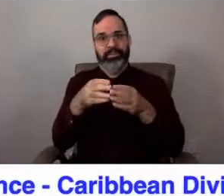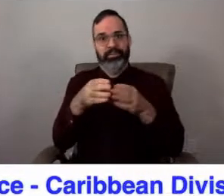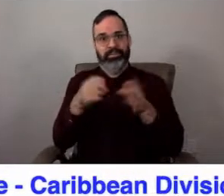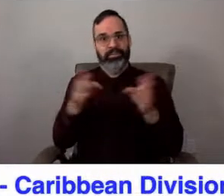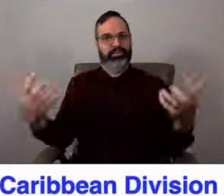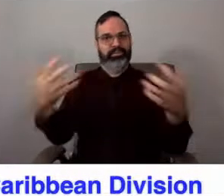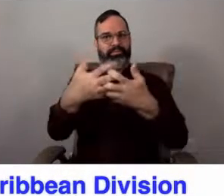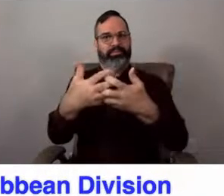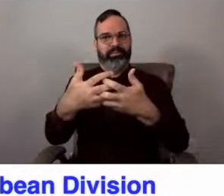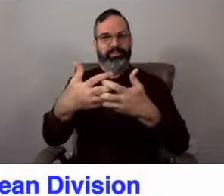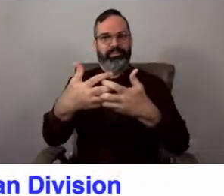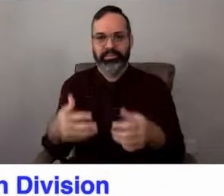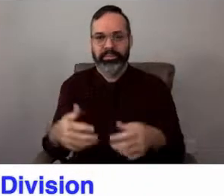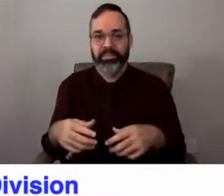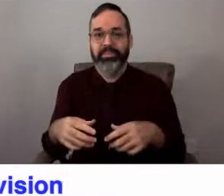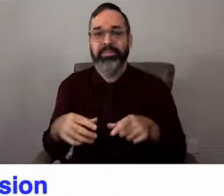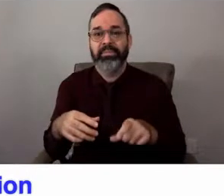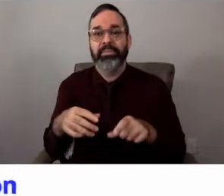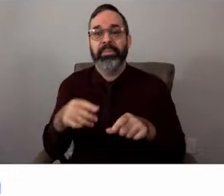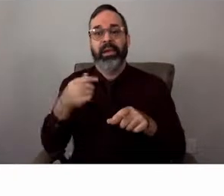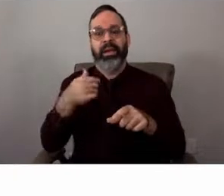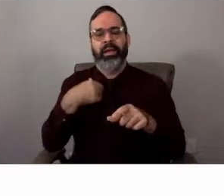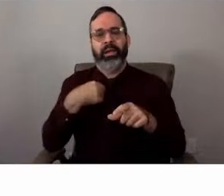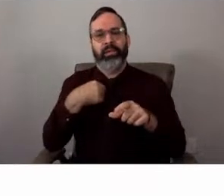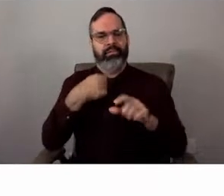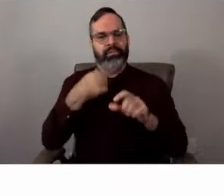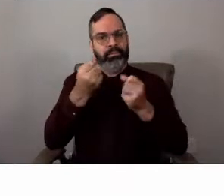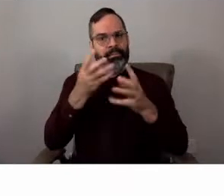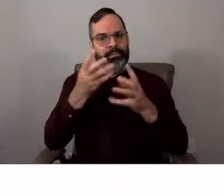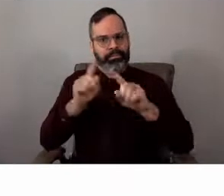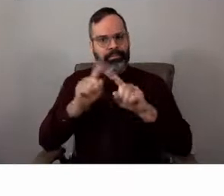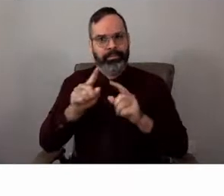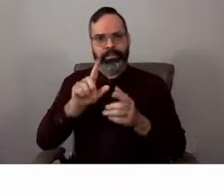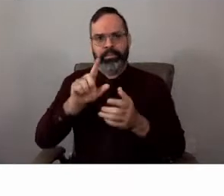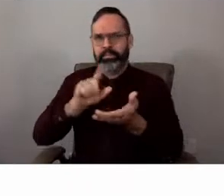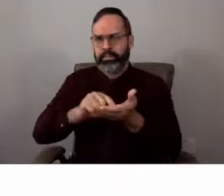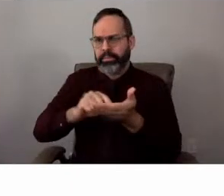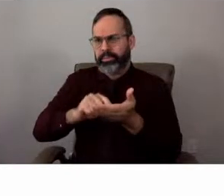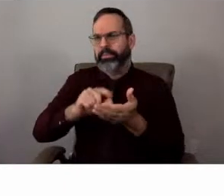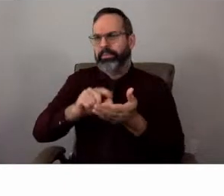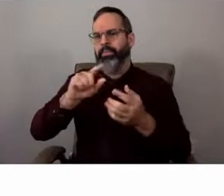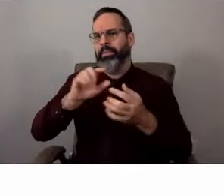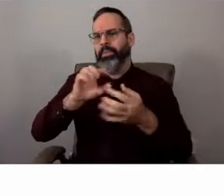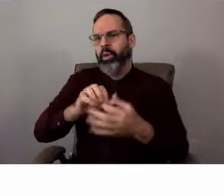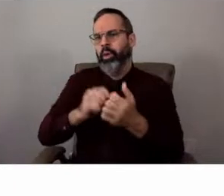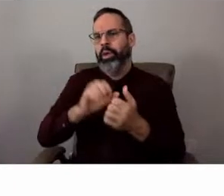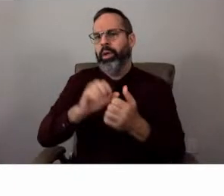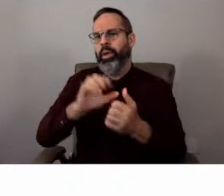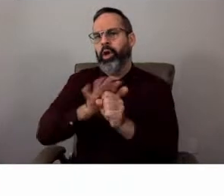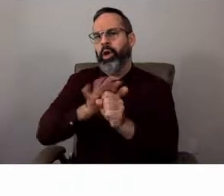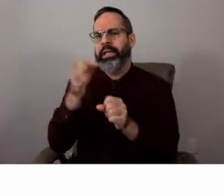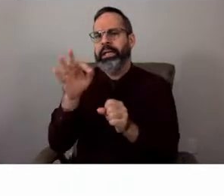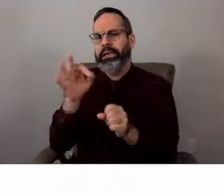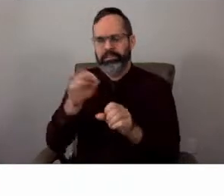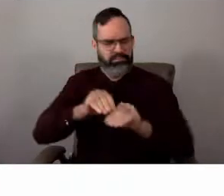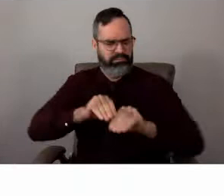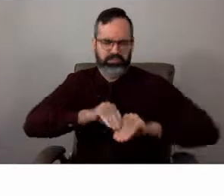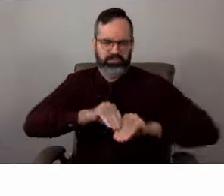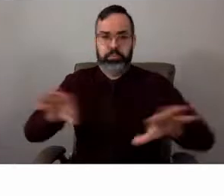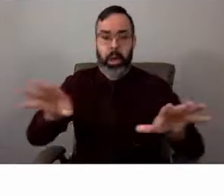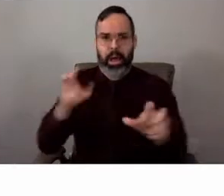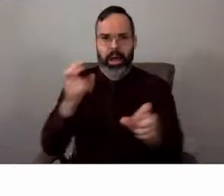biological sciences, the number of publications with the COVID-19 epidemic has exploded to the point where it is really hard to keep